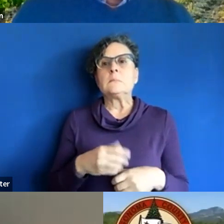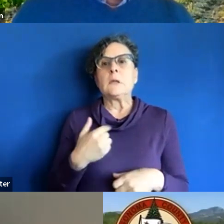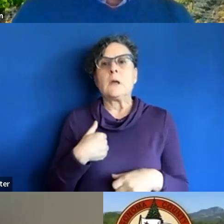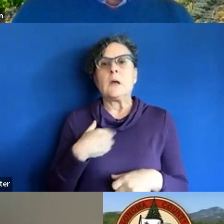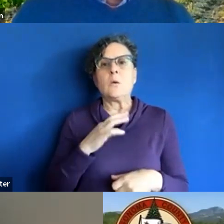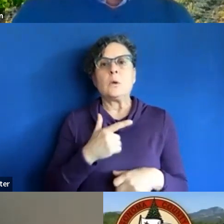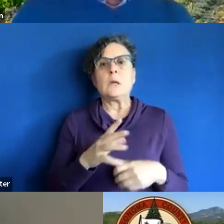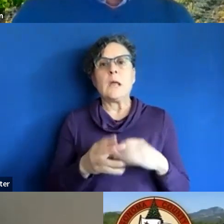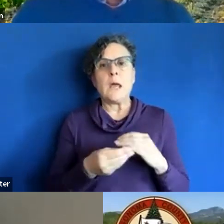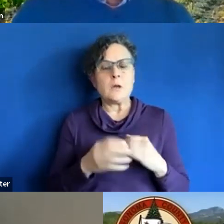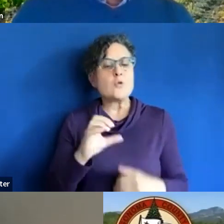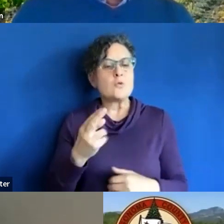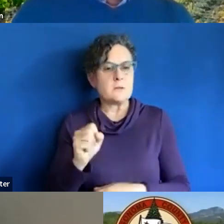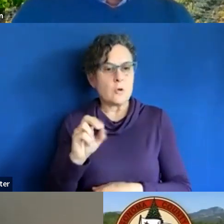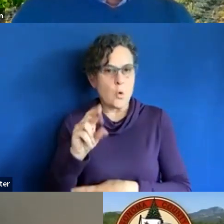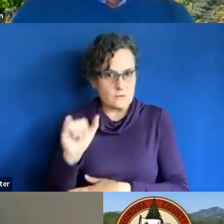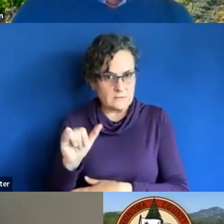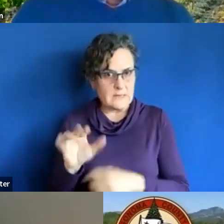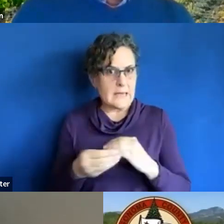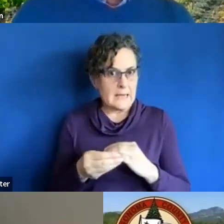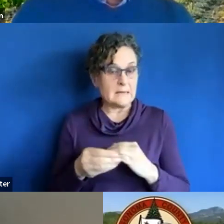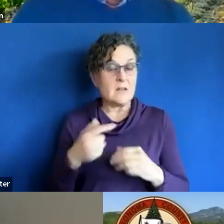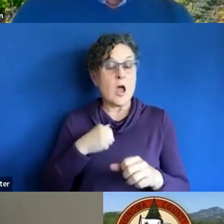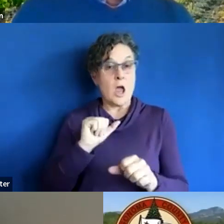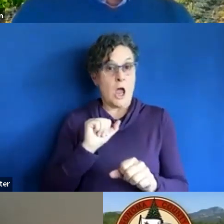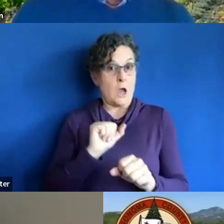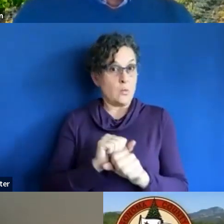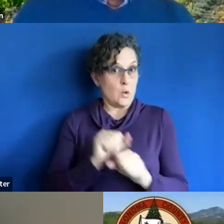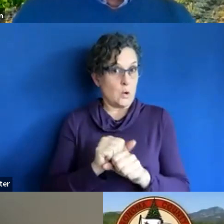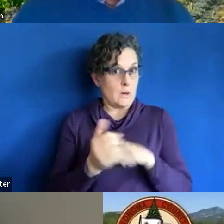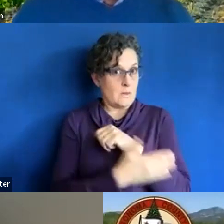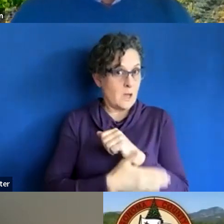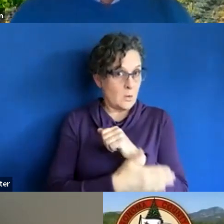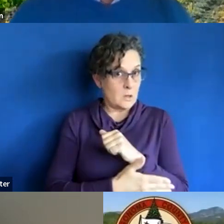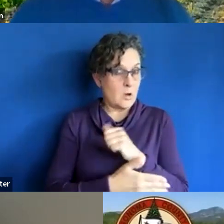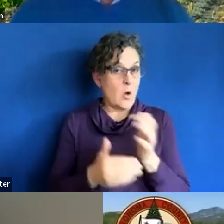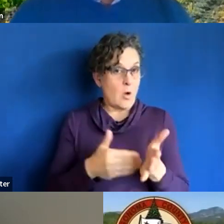and who often is the last car in the parking lot,